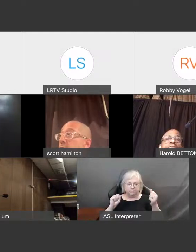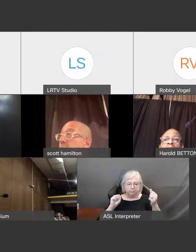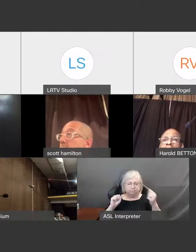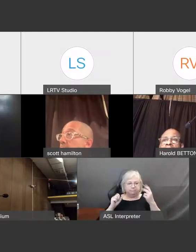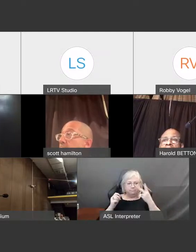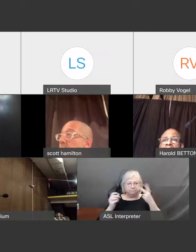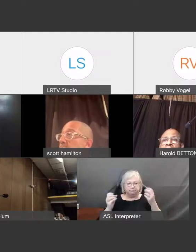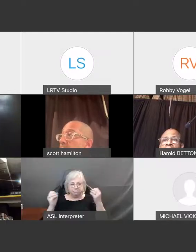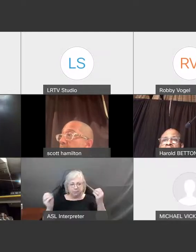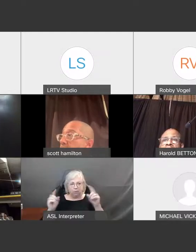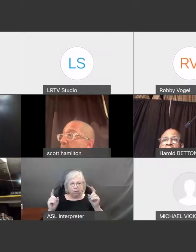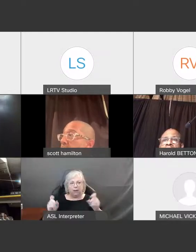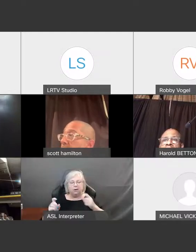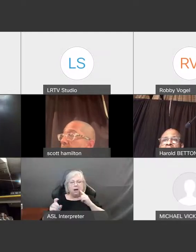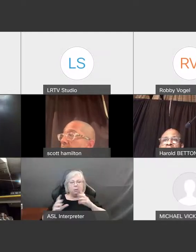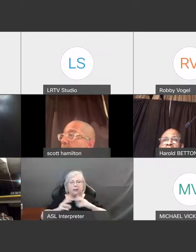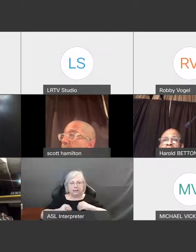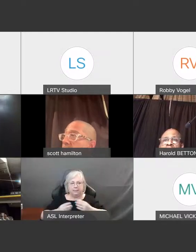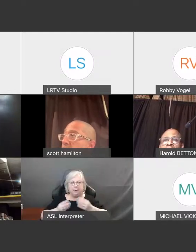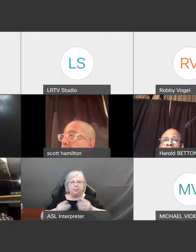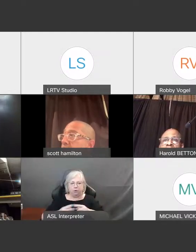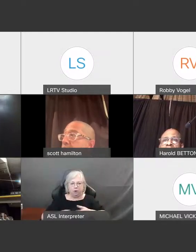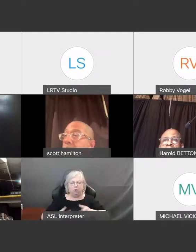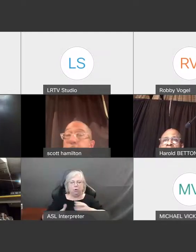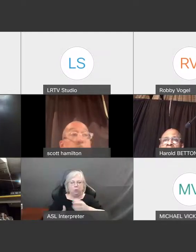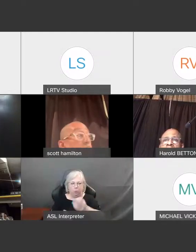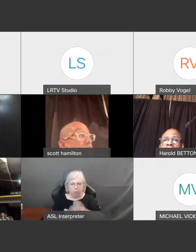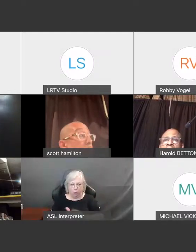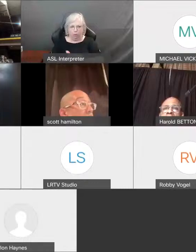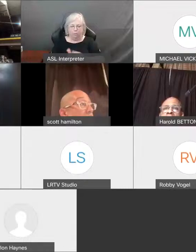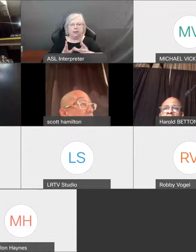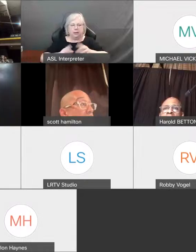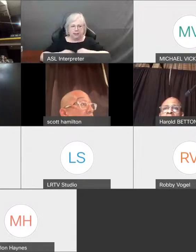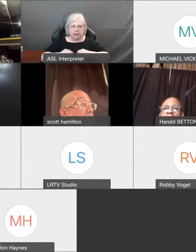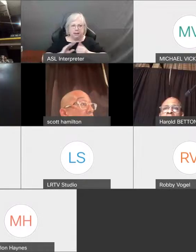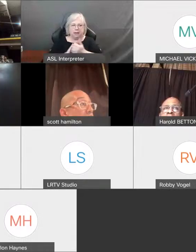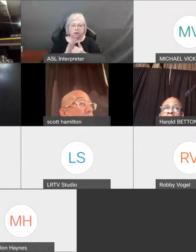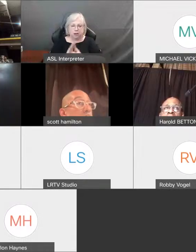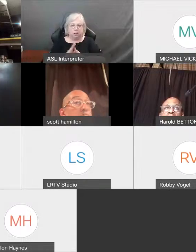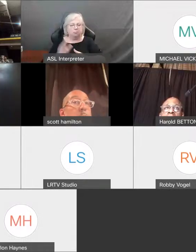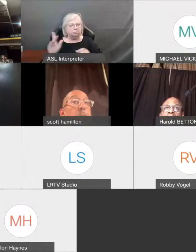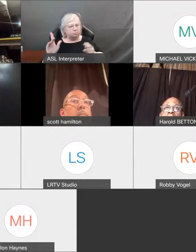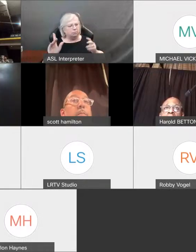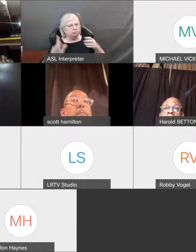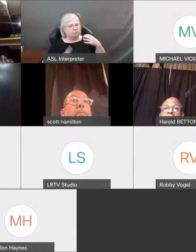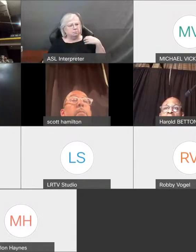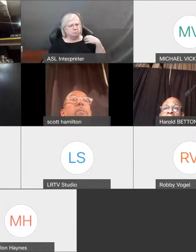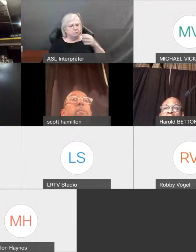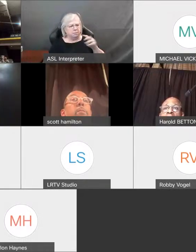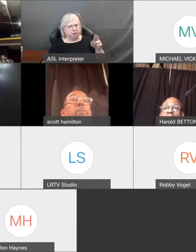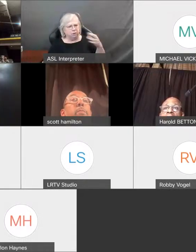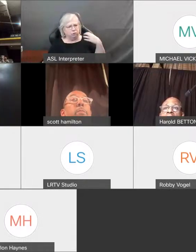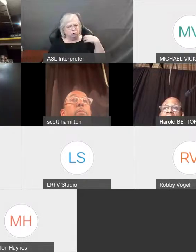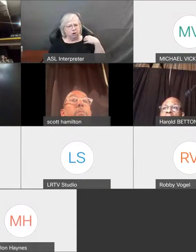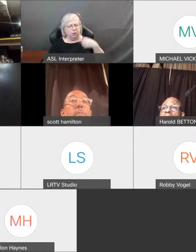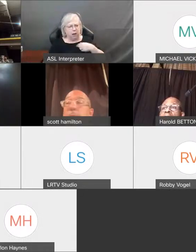Hearing no questions, can I get a motion for approval of the consent agenda? Mr. Chairman, I move that we, go